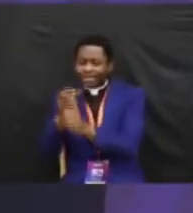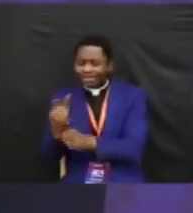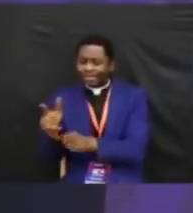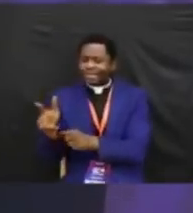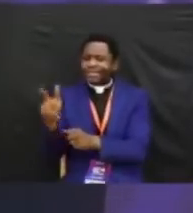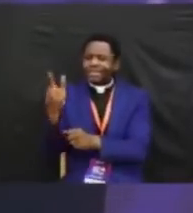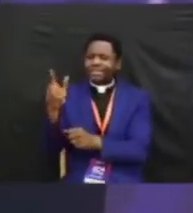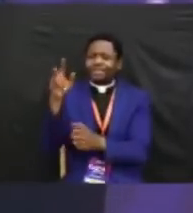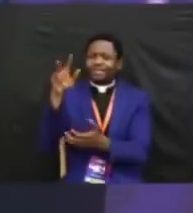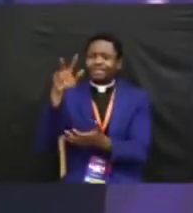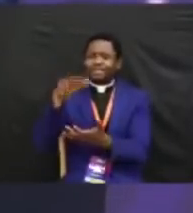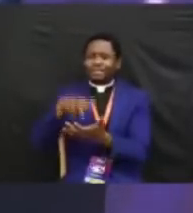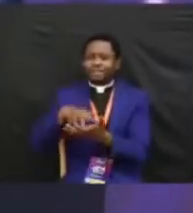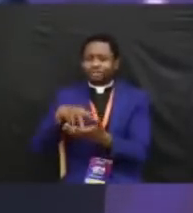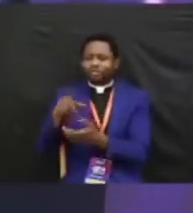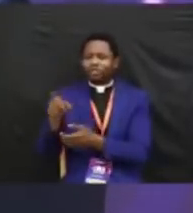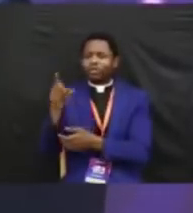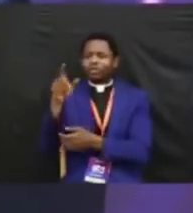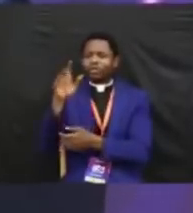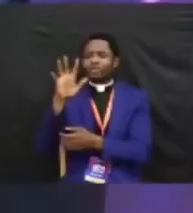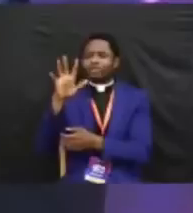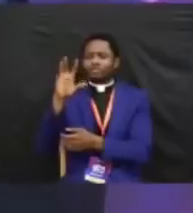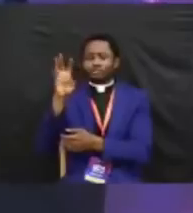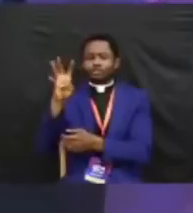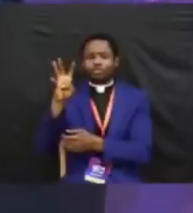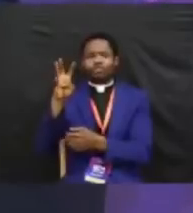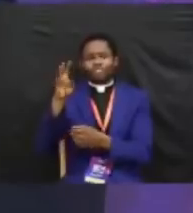decisions made for Christ.